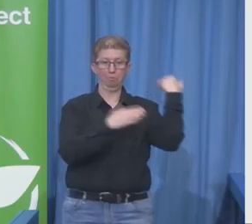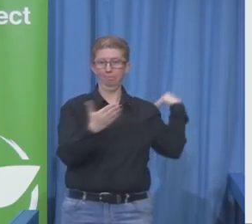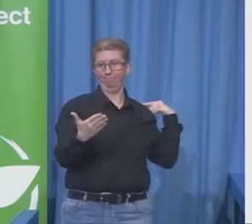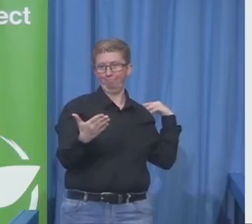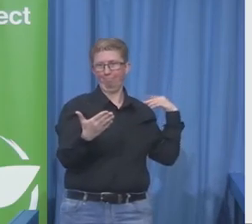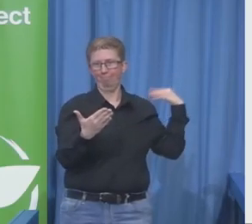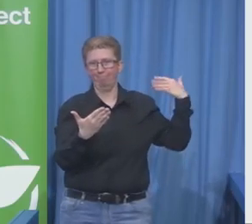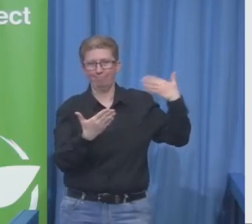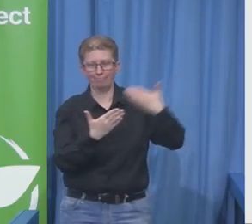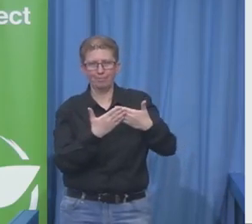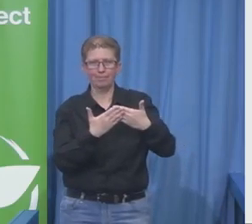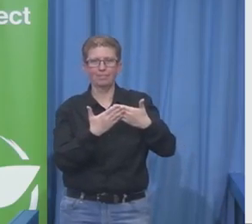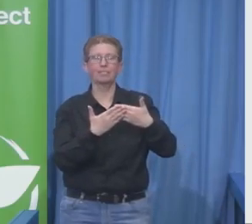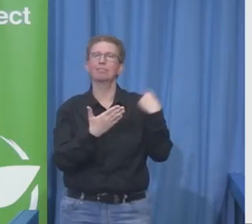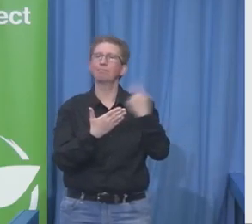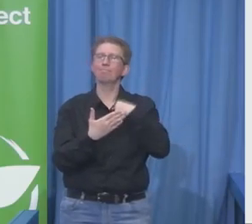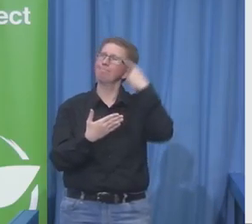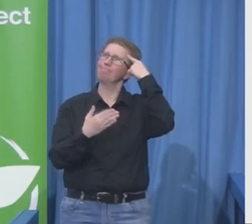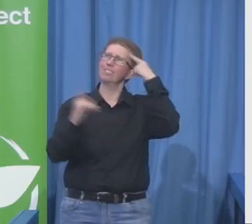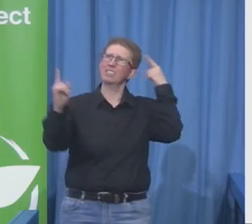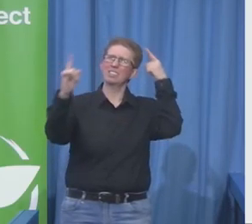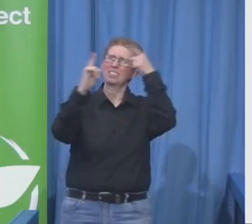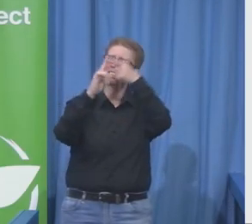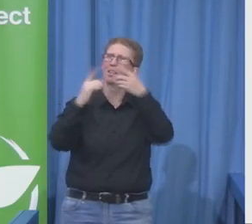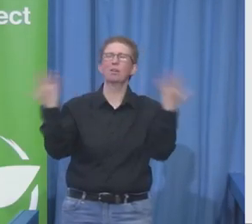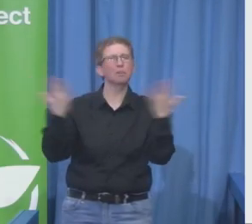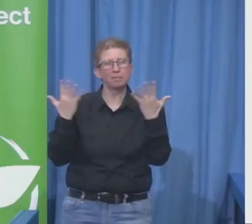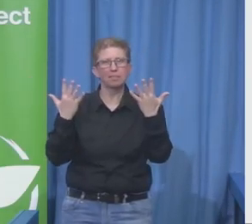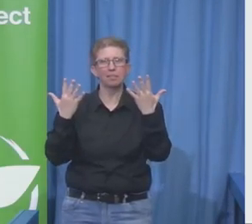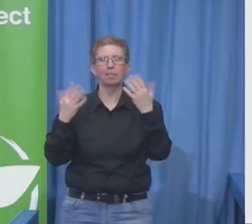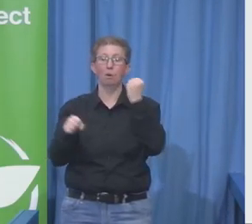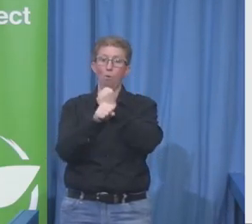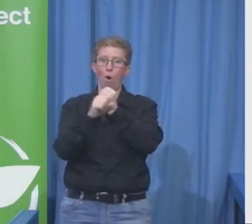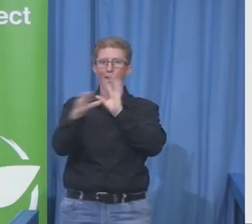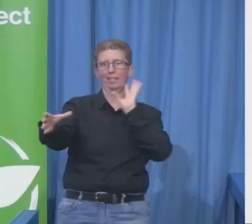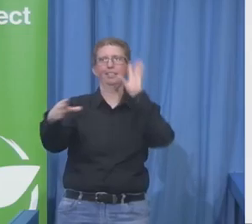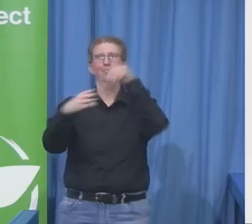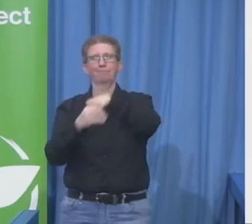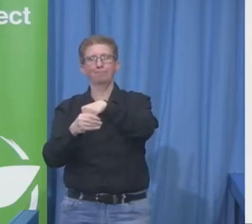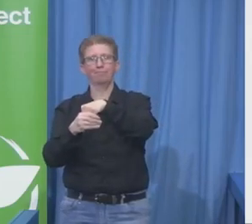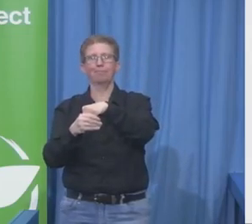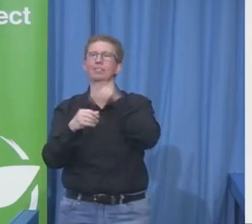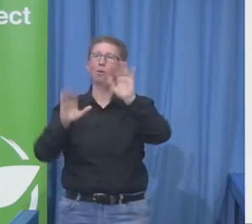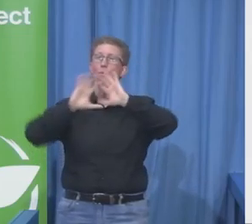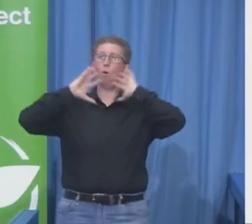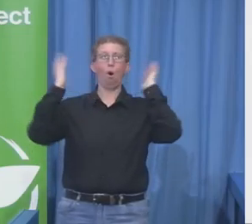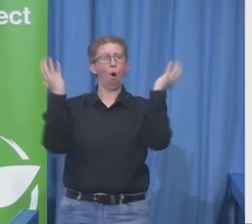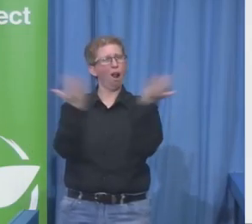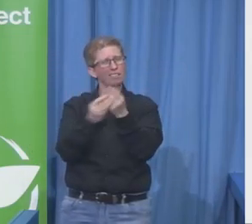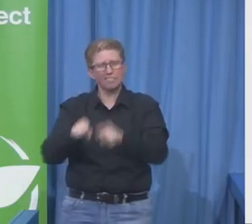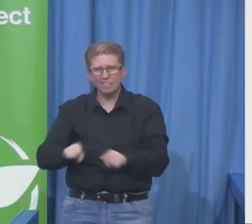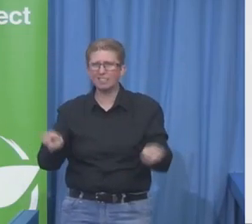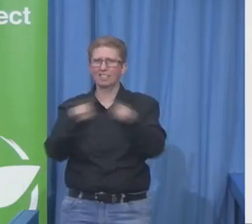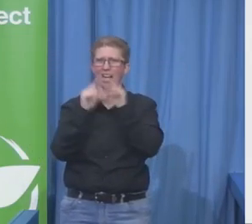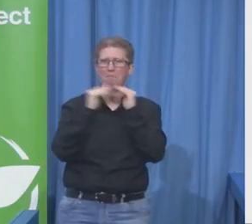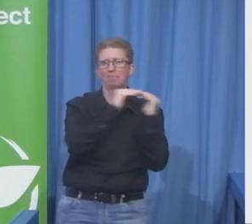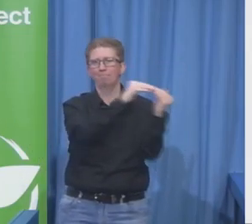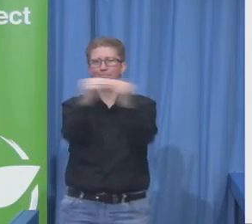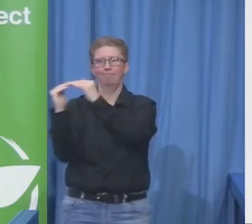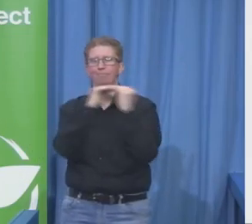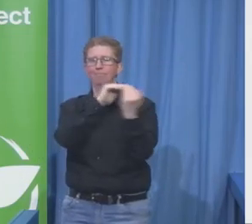The company's global guidelines and values have a profound effect on our local culture and workplace